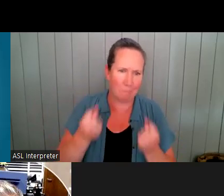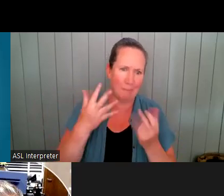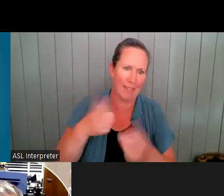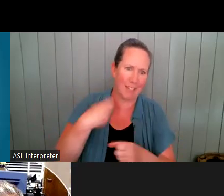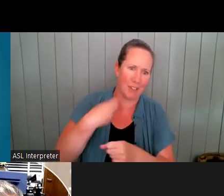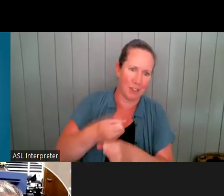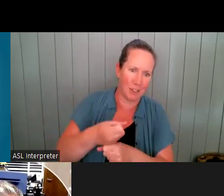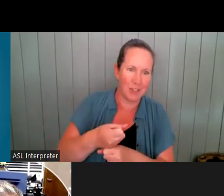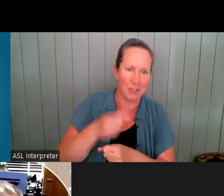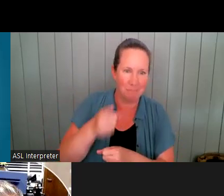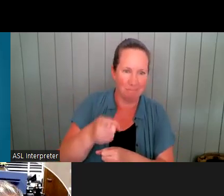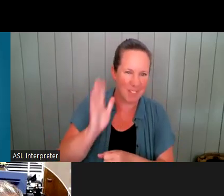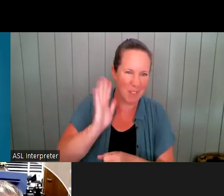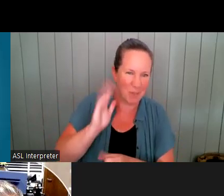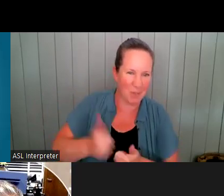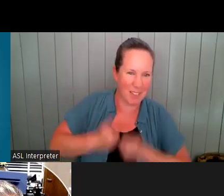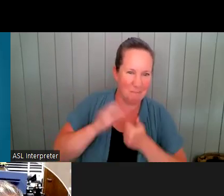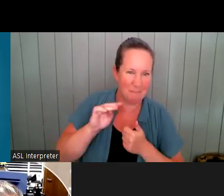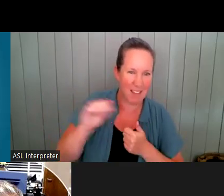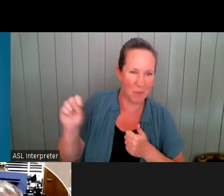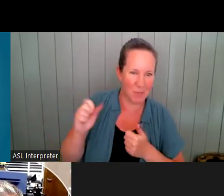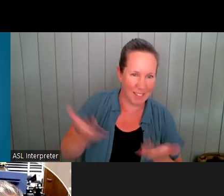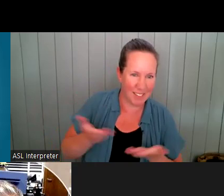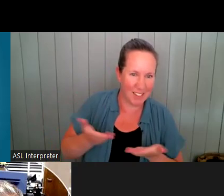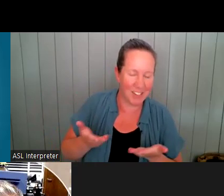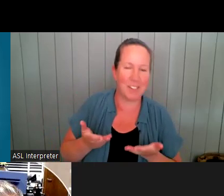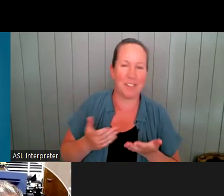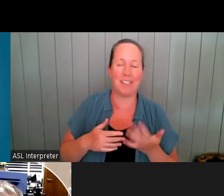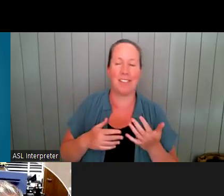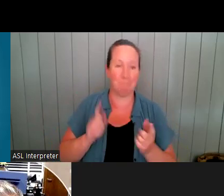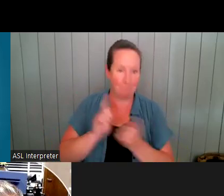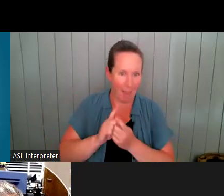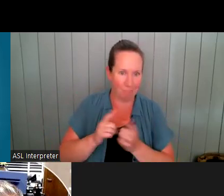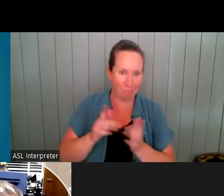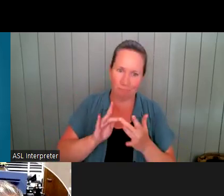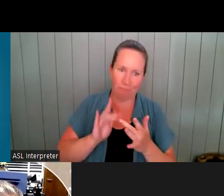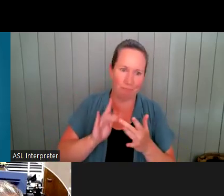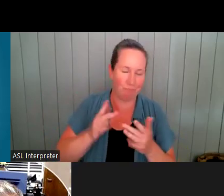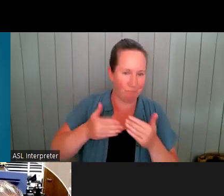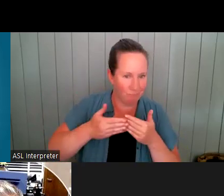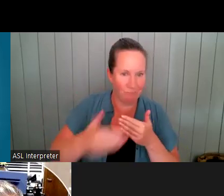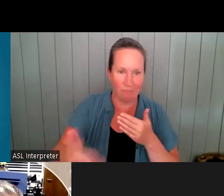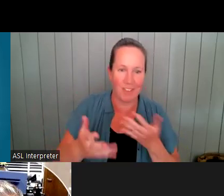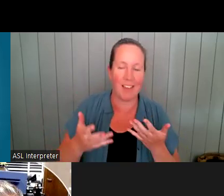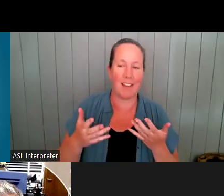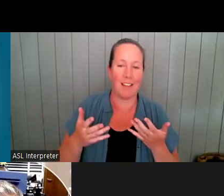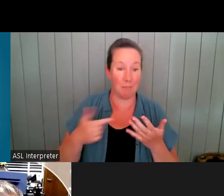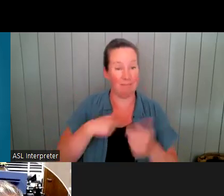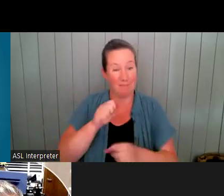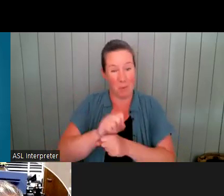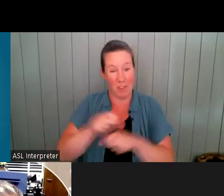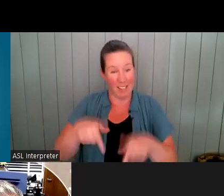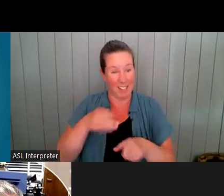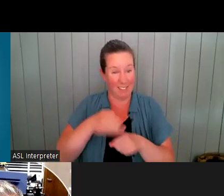in Massachusetts as well. And I've been working in this field for many years. And I hope to